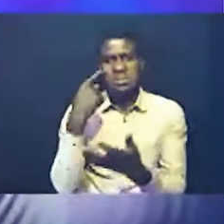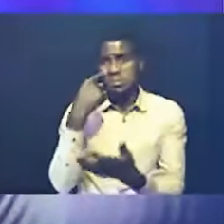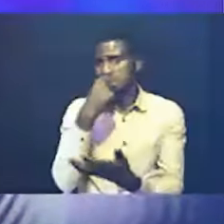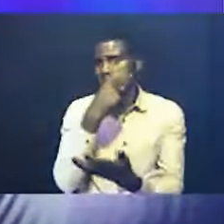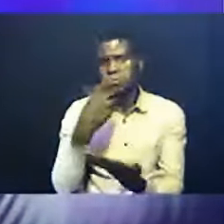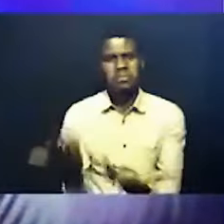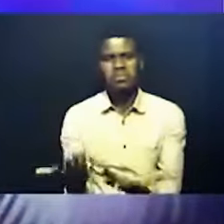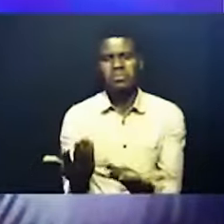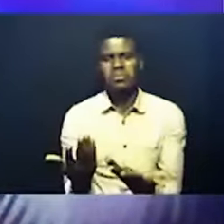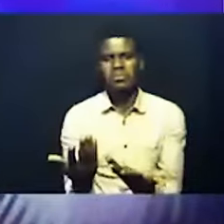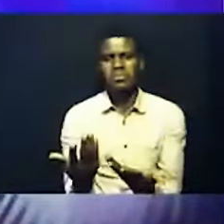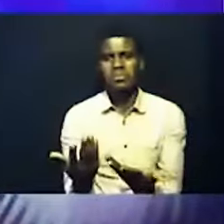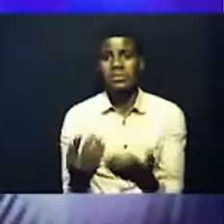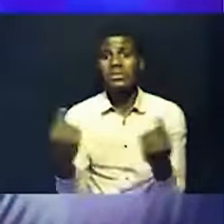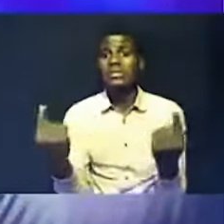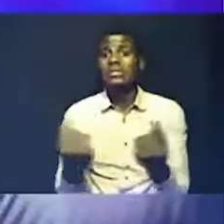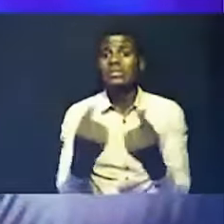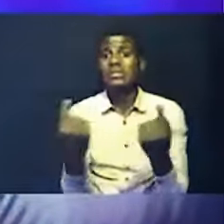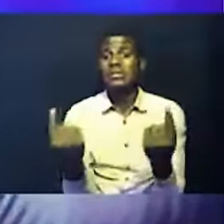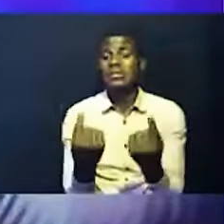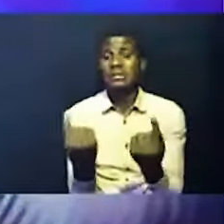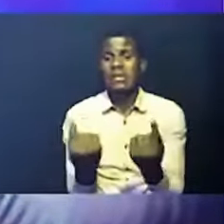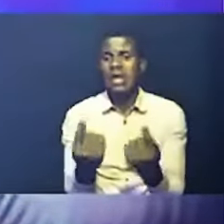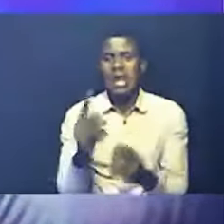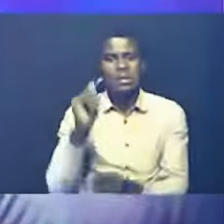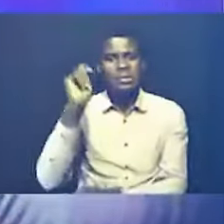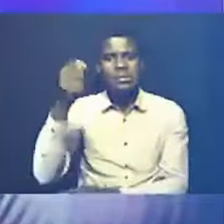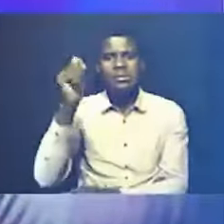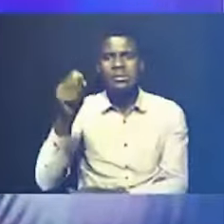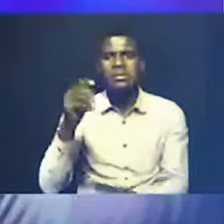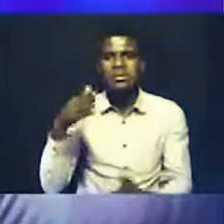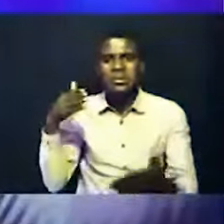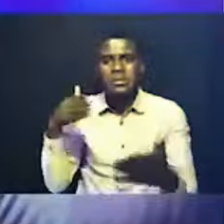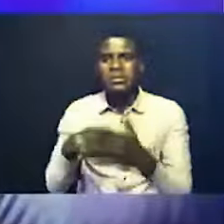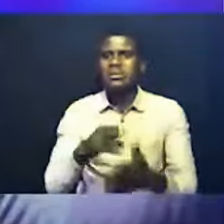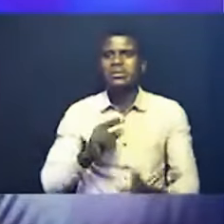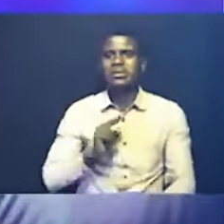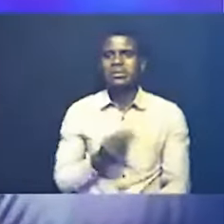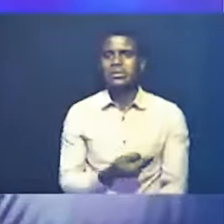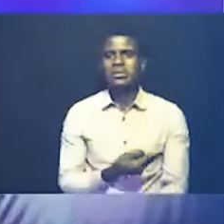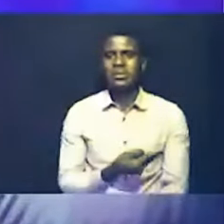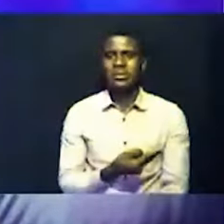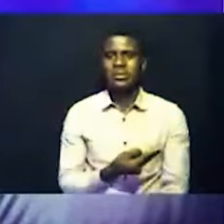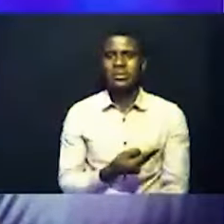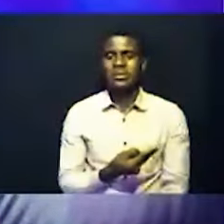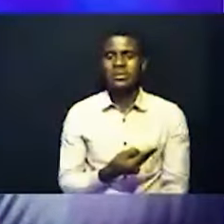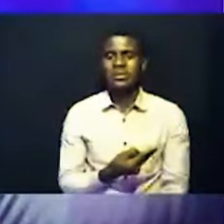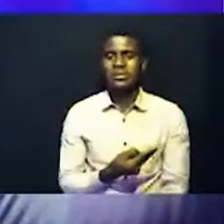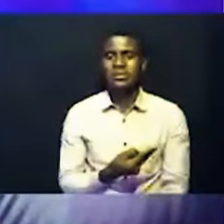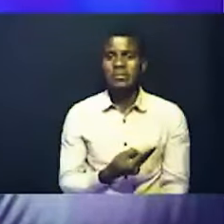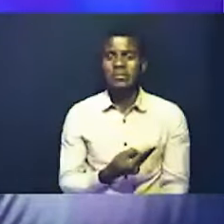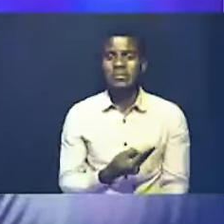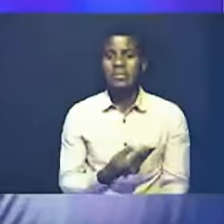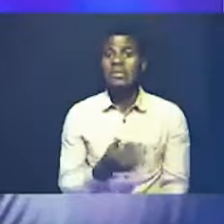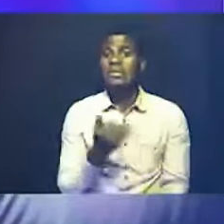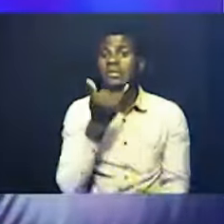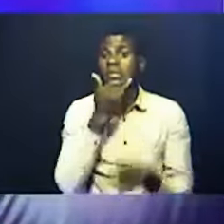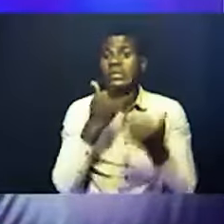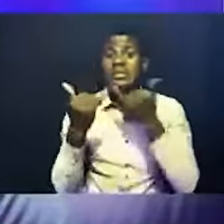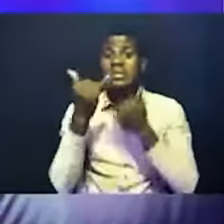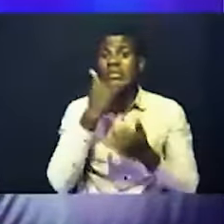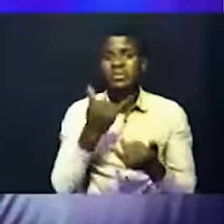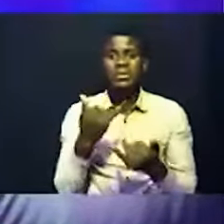plenty and our sins testify against us our offenses are are ever with